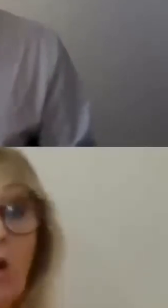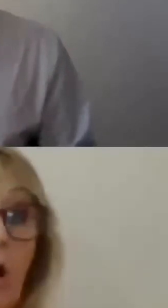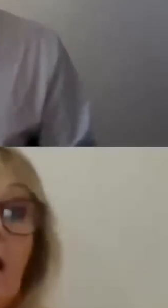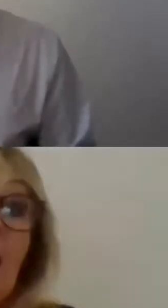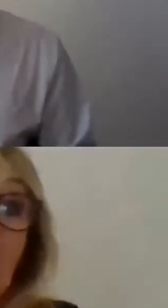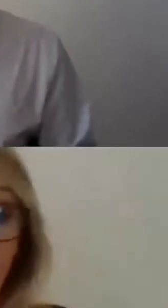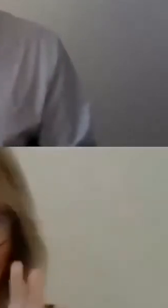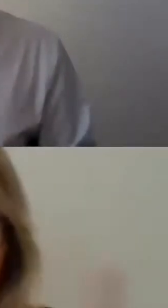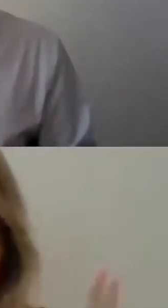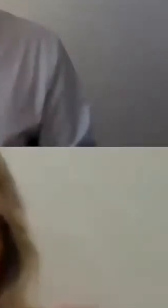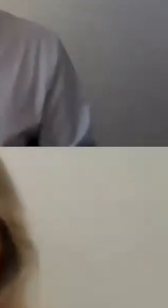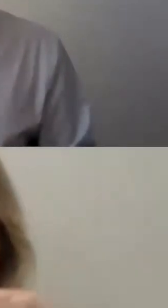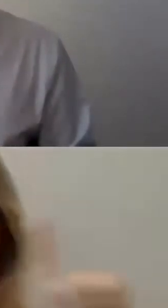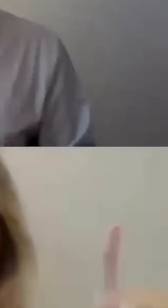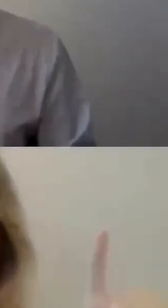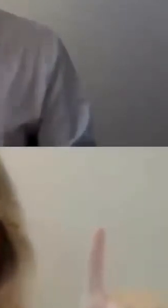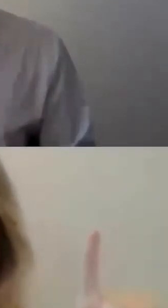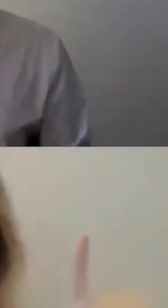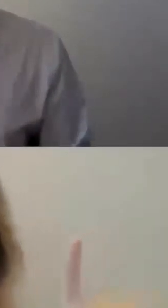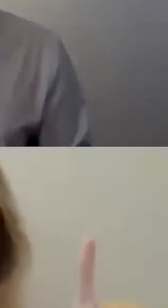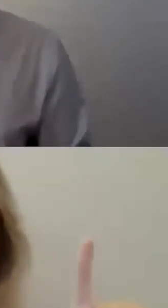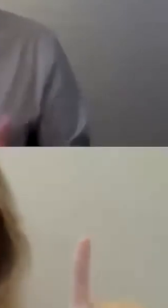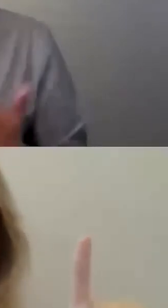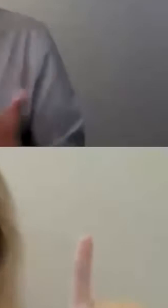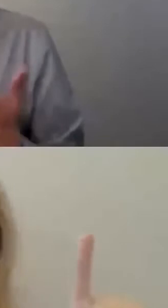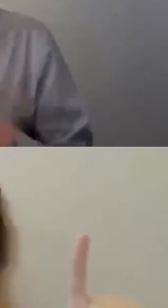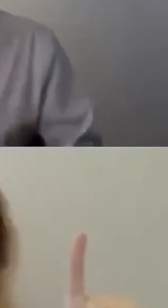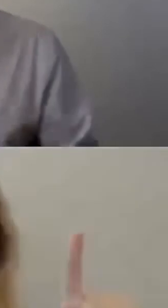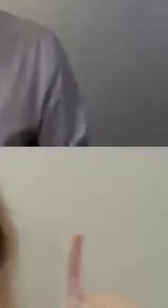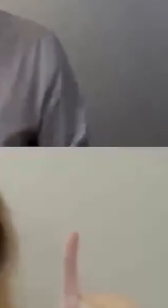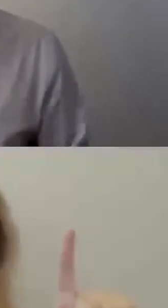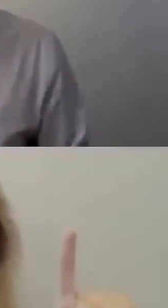I think we... La vediamo. No, adesso non più. Aspetta.